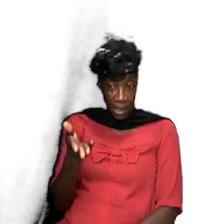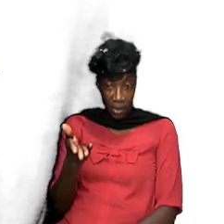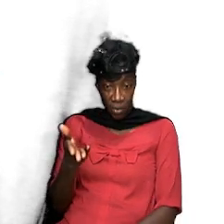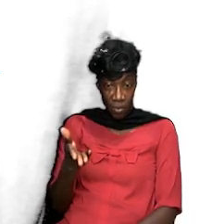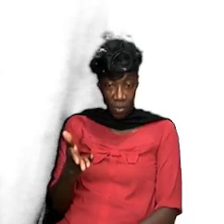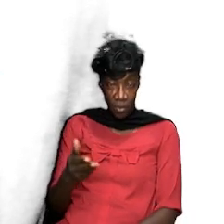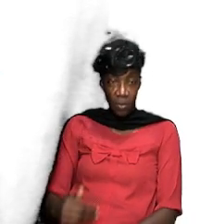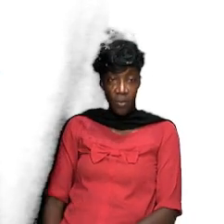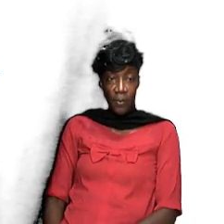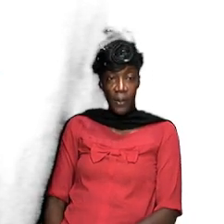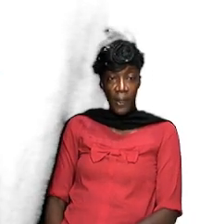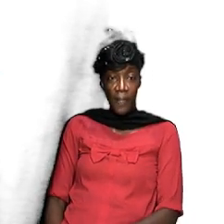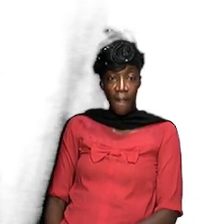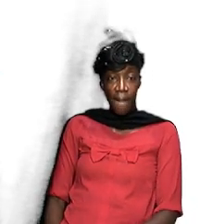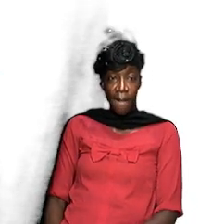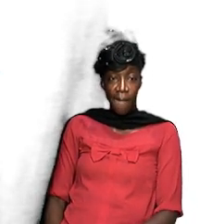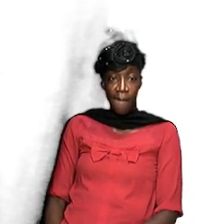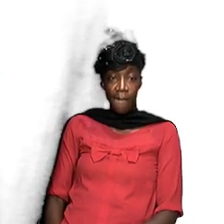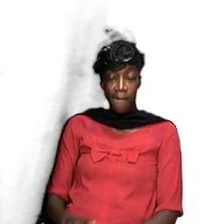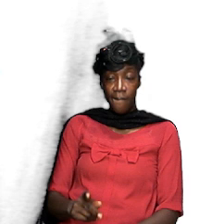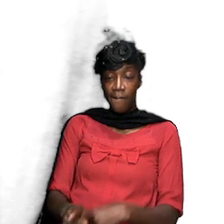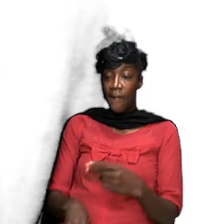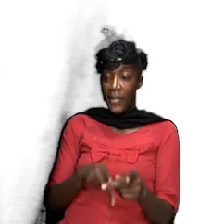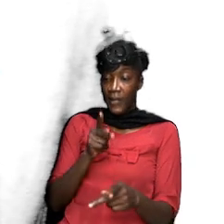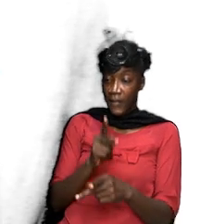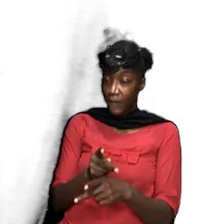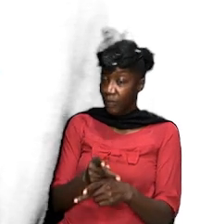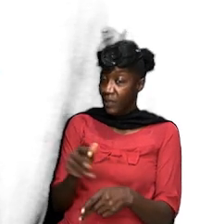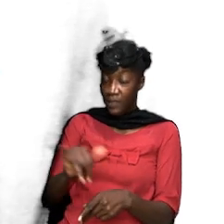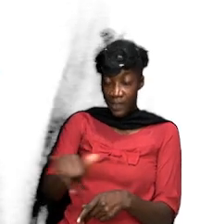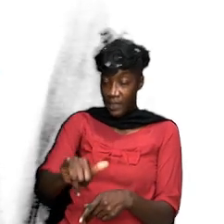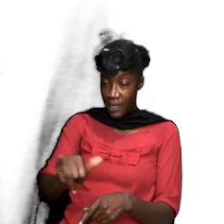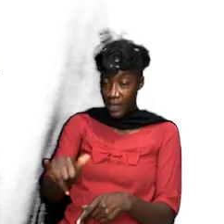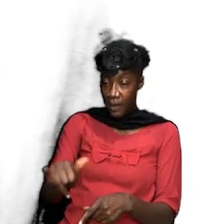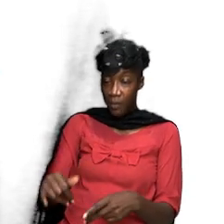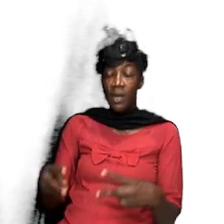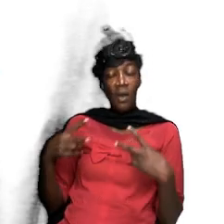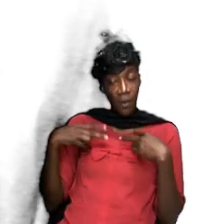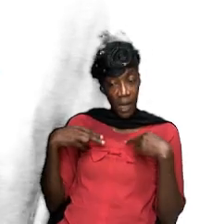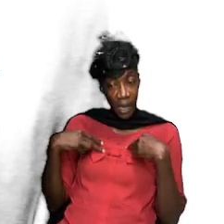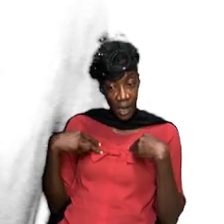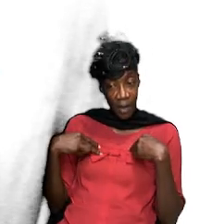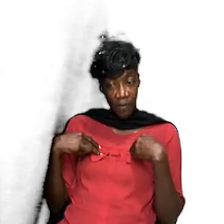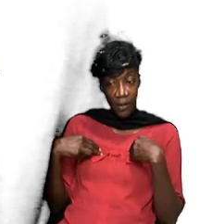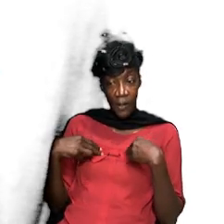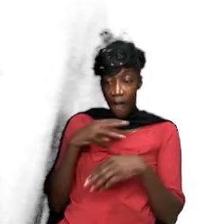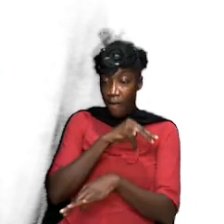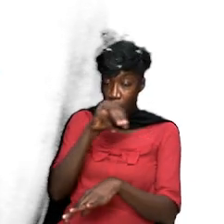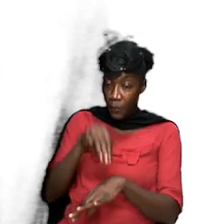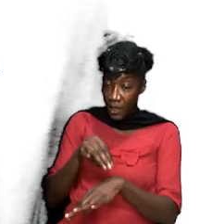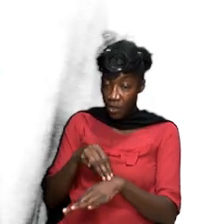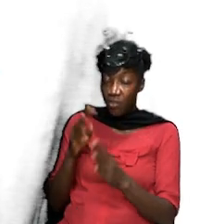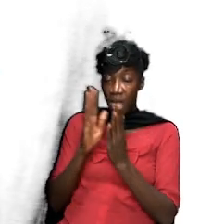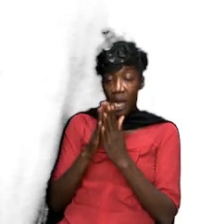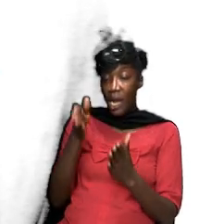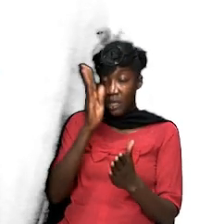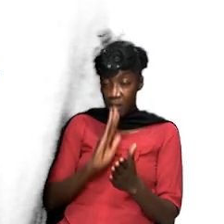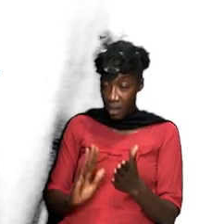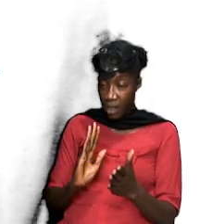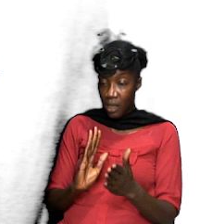is the type of attitude that we should have as it pertains to ministry. Ask God for effective